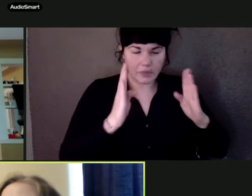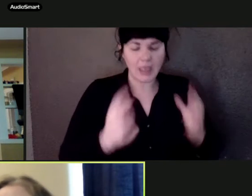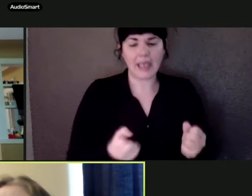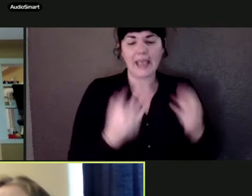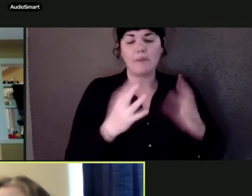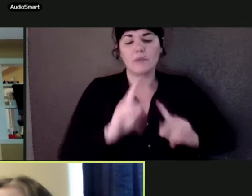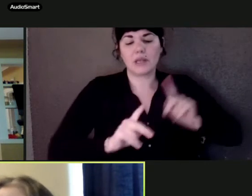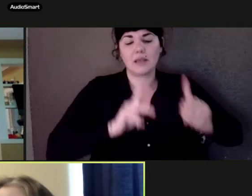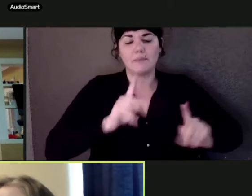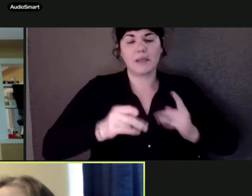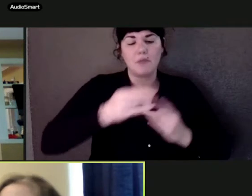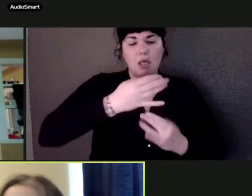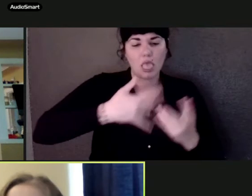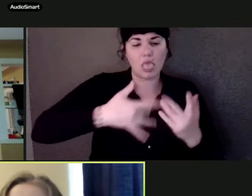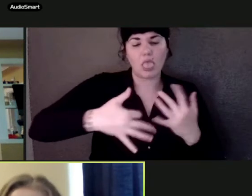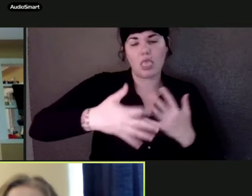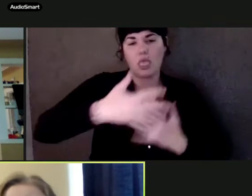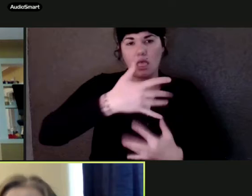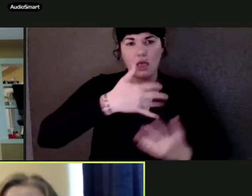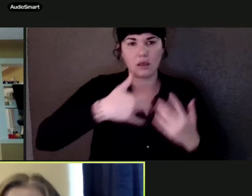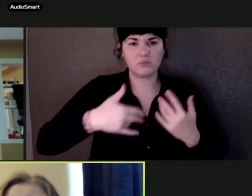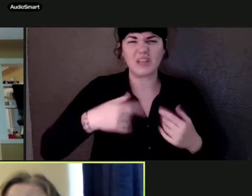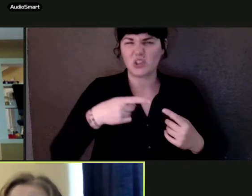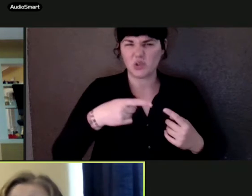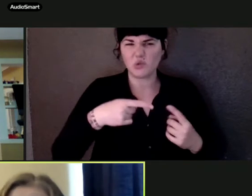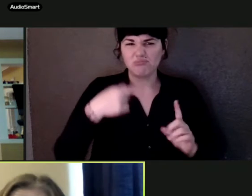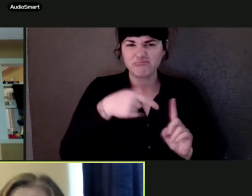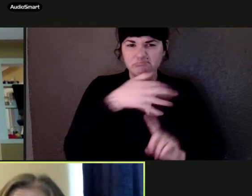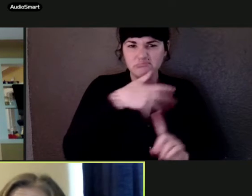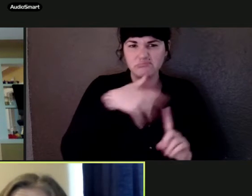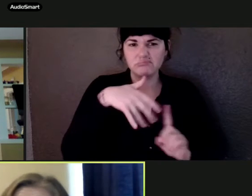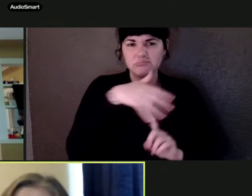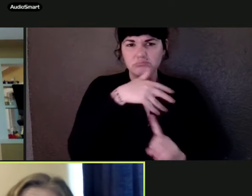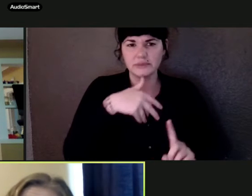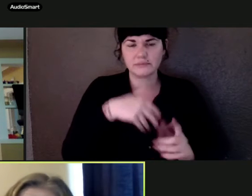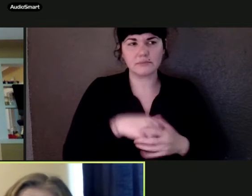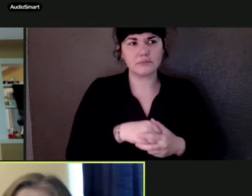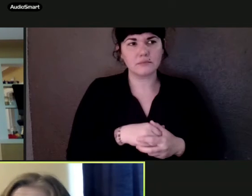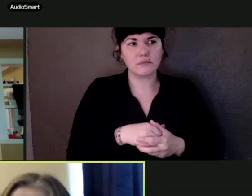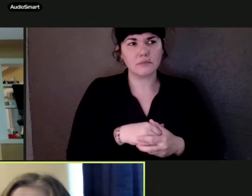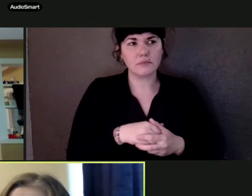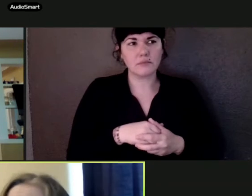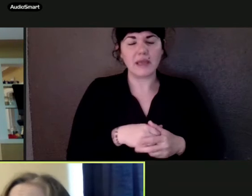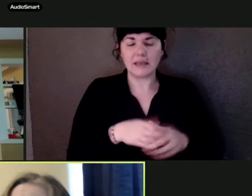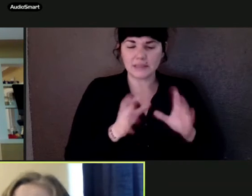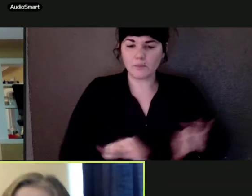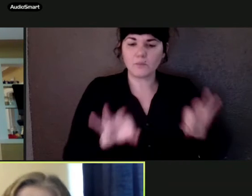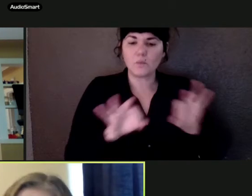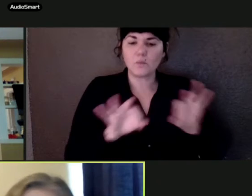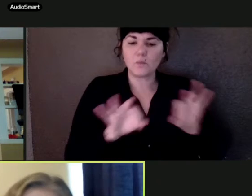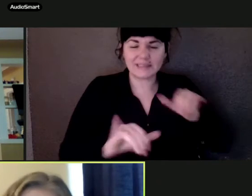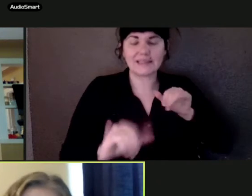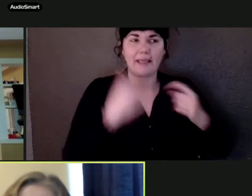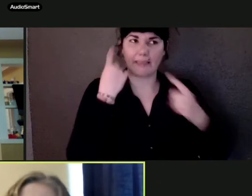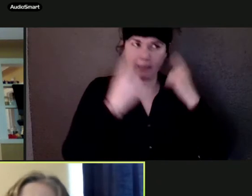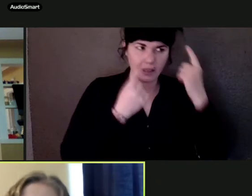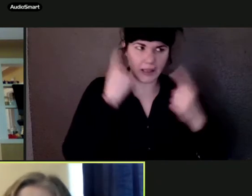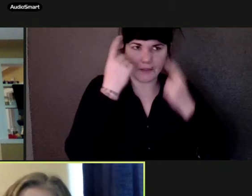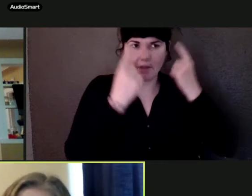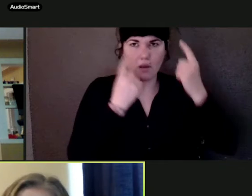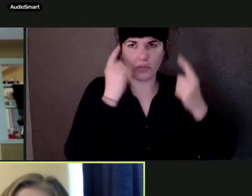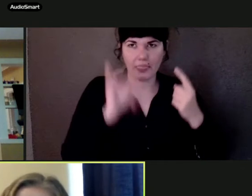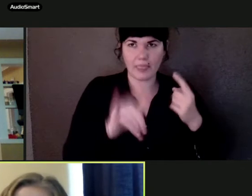And, and to, and to make sure that you're still, we're still thinking about that, that that's still, it's still something we're thinking about. Because